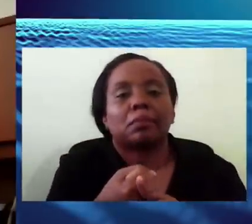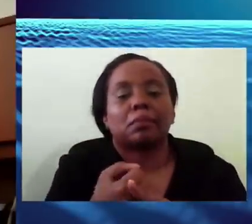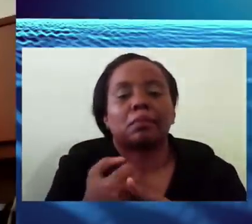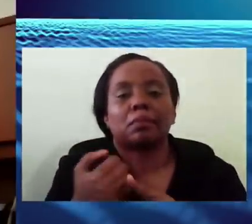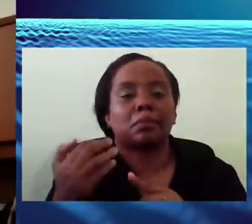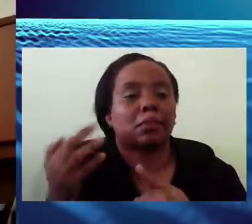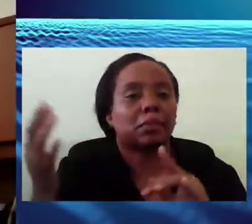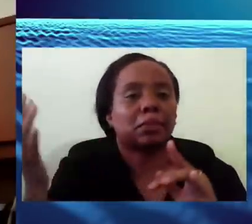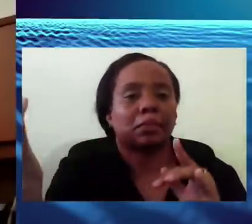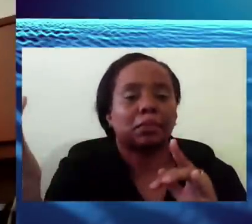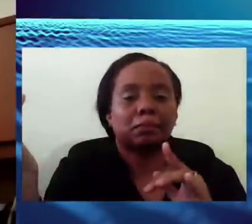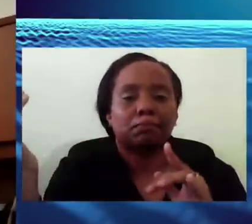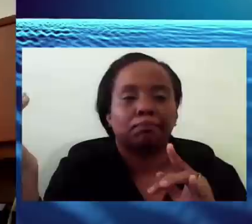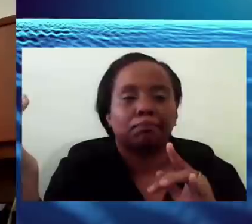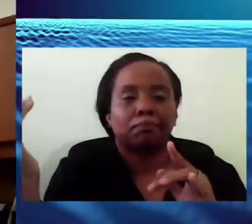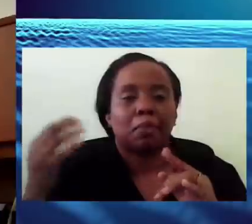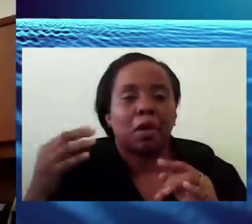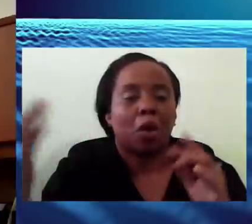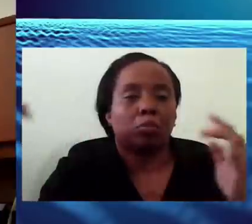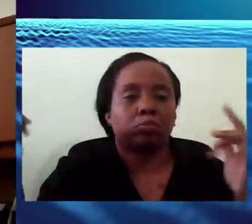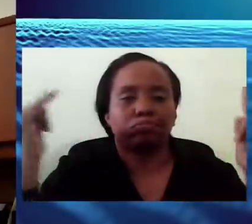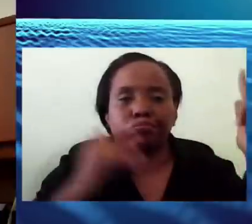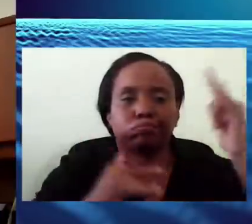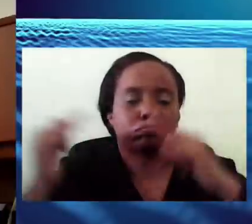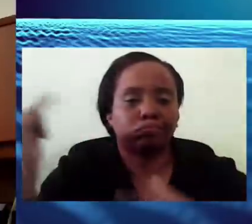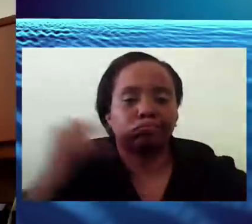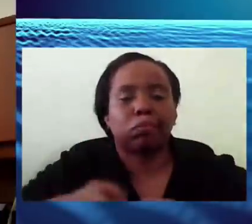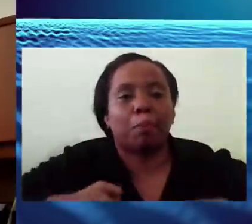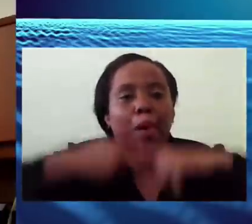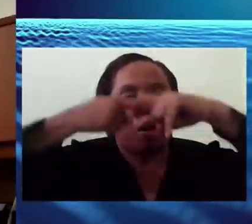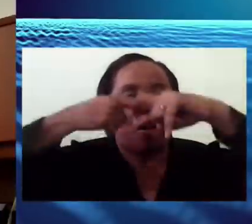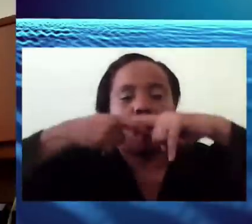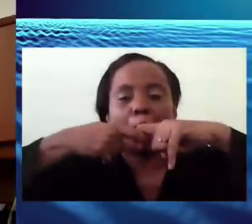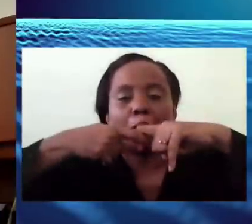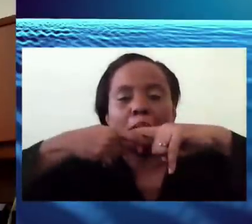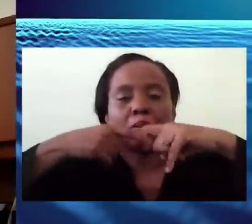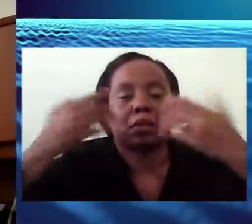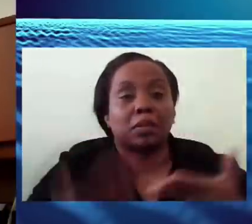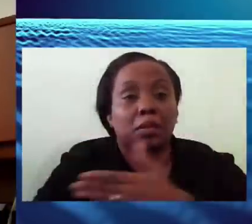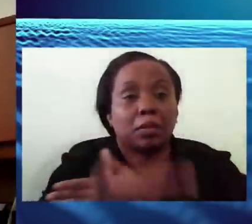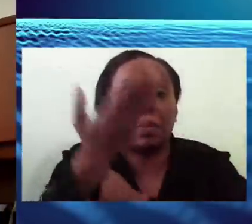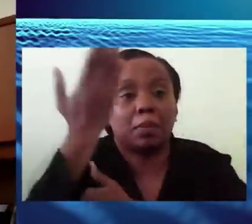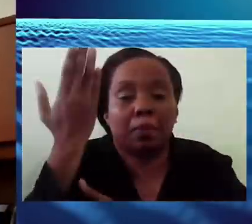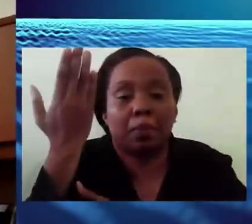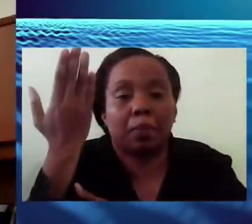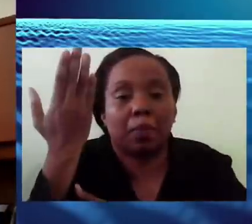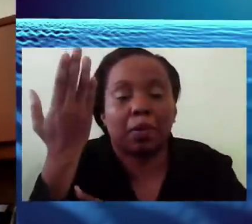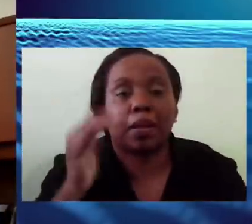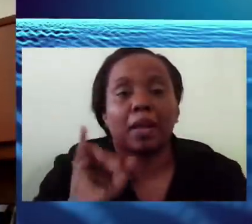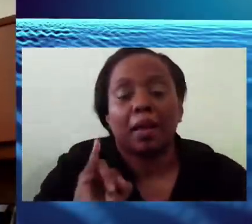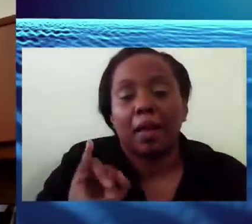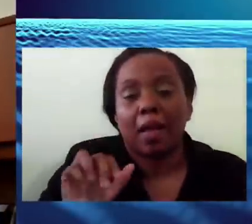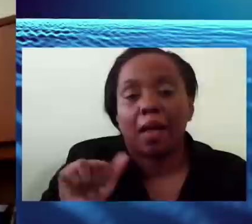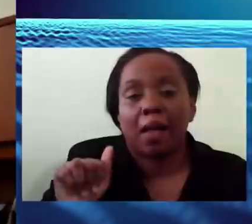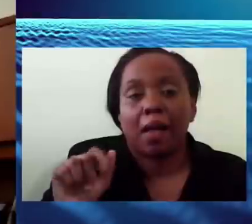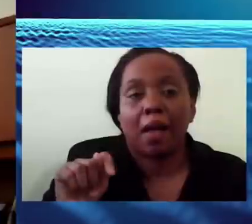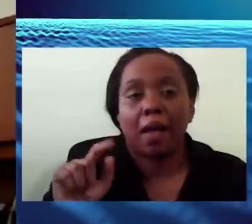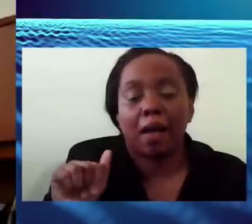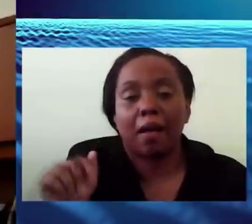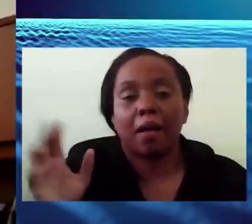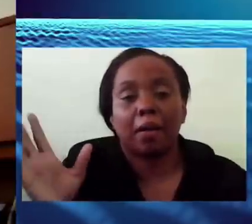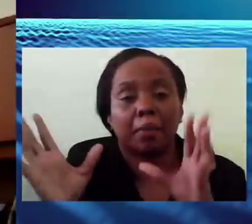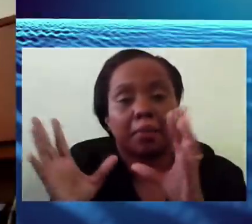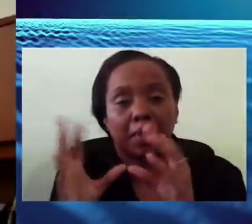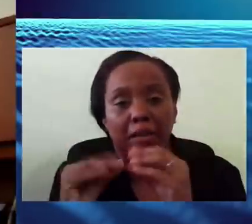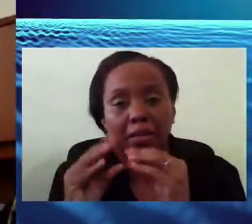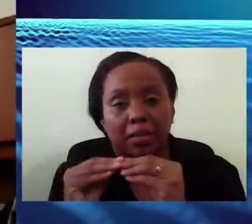all air traffic in airports all around the world had been reduced. I think this morning in the presentation from IATA that I was just talking about to Barry, we heard that